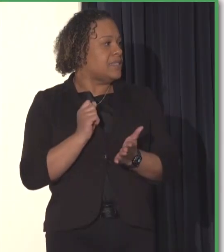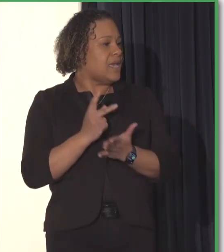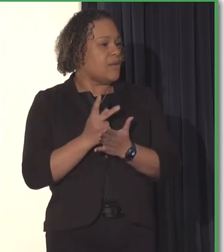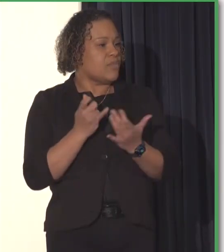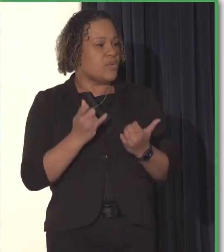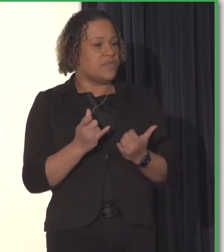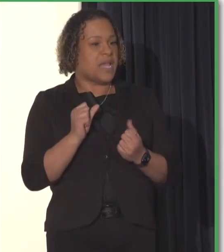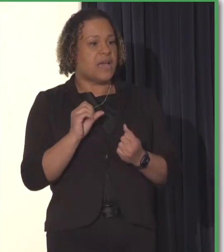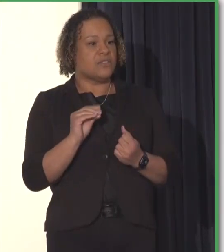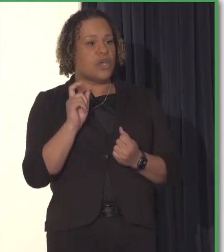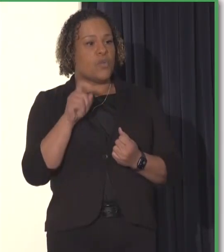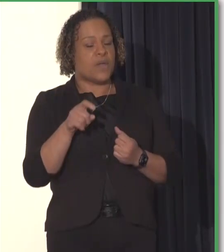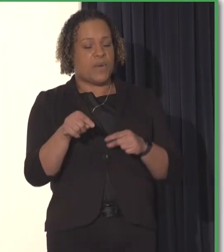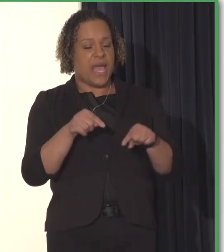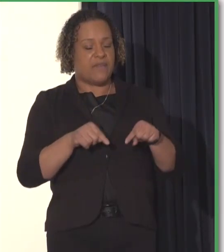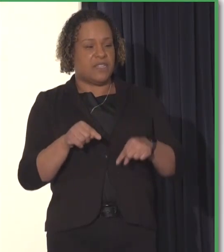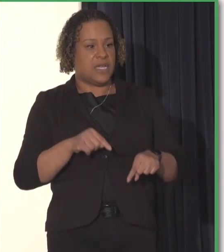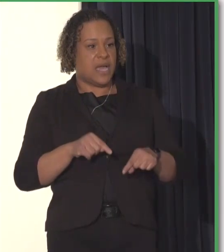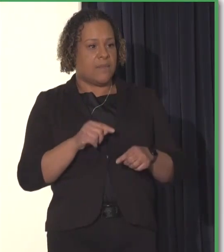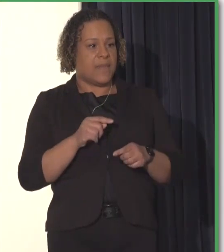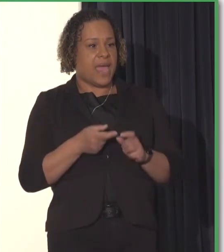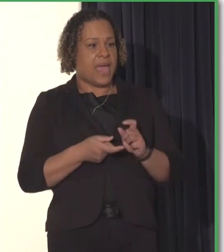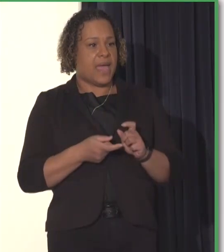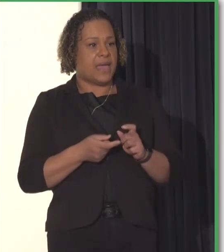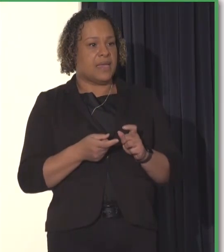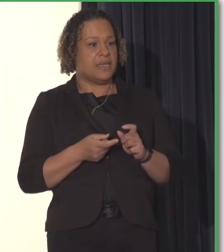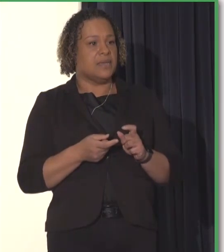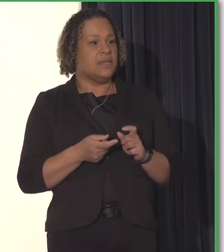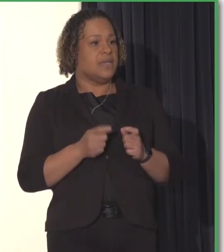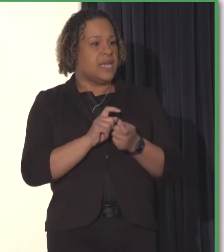go back and reverse the curse if it ain't the case.